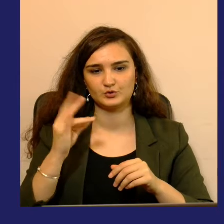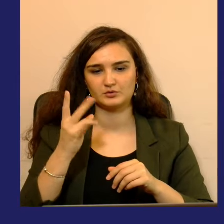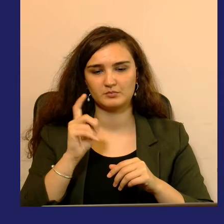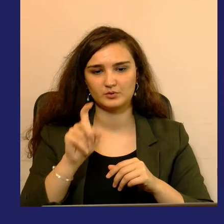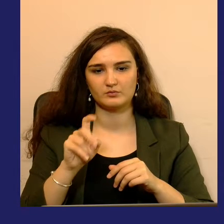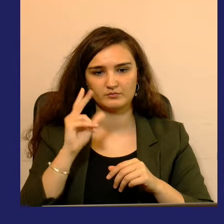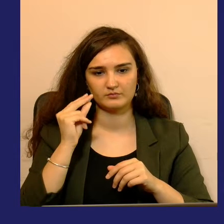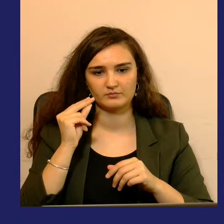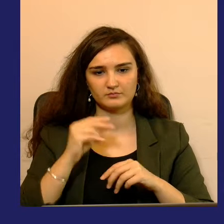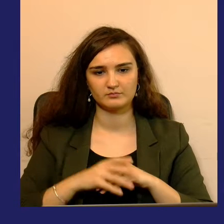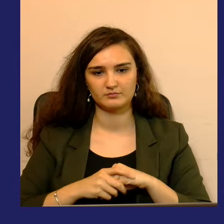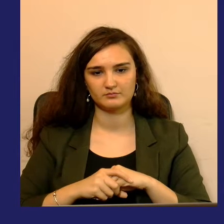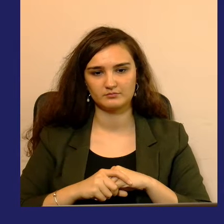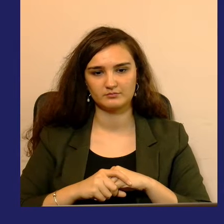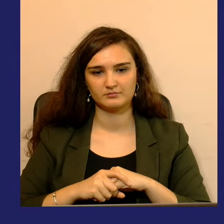You're on mute.